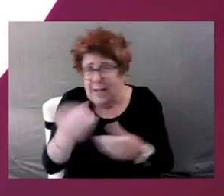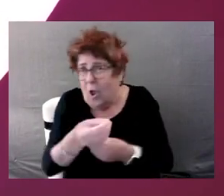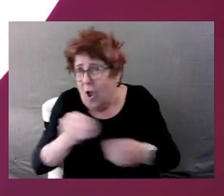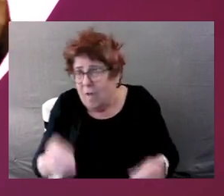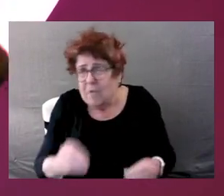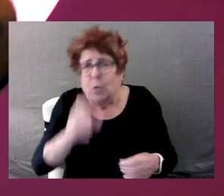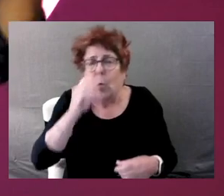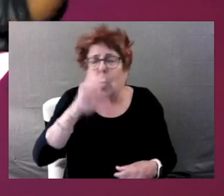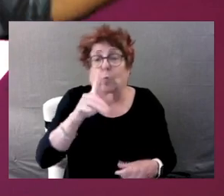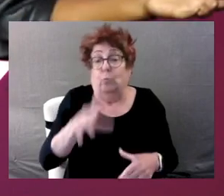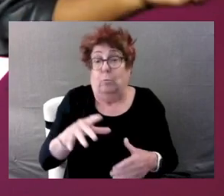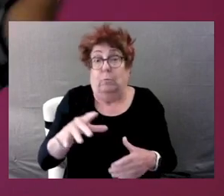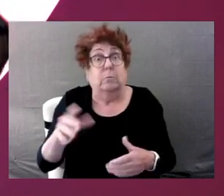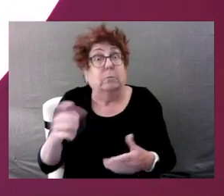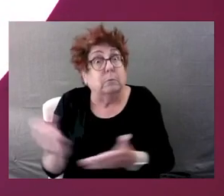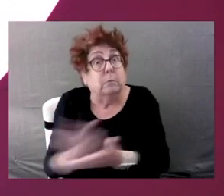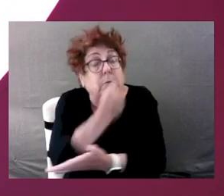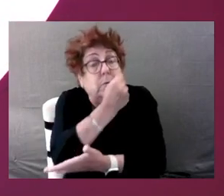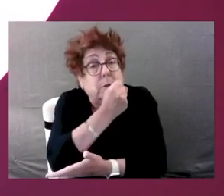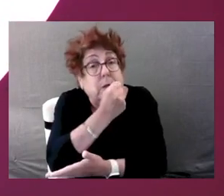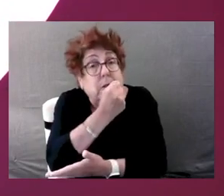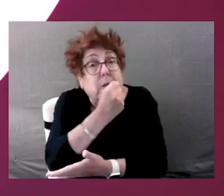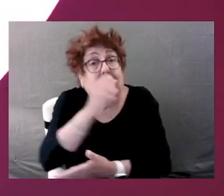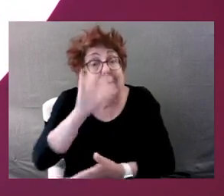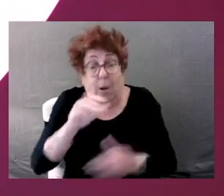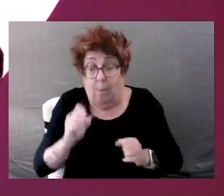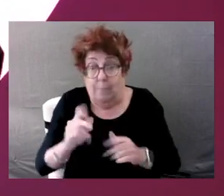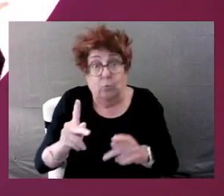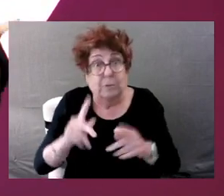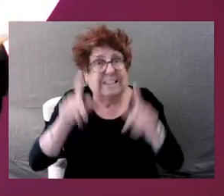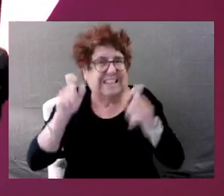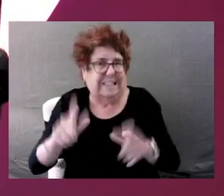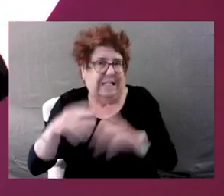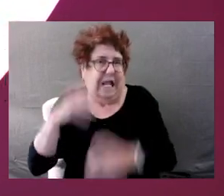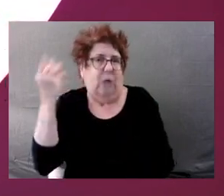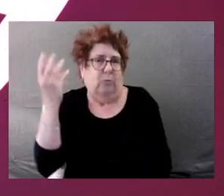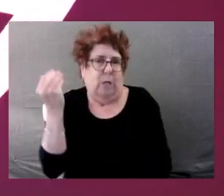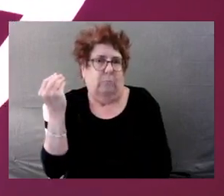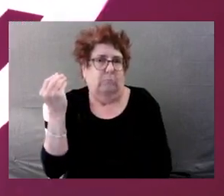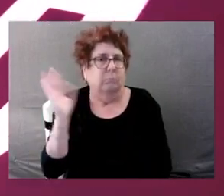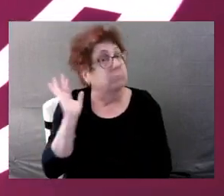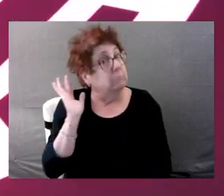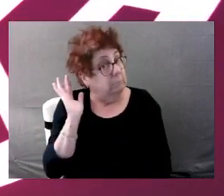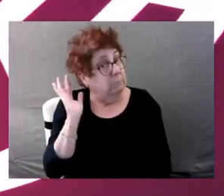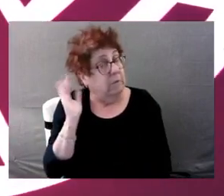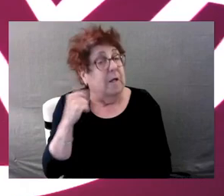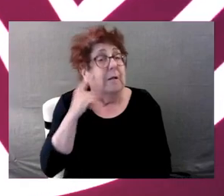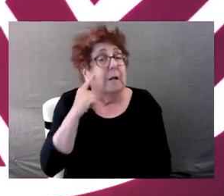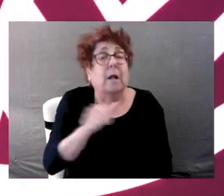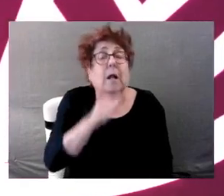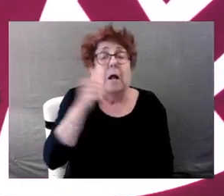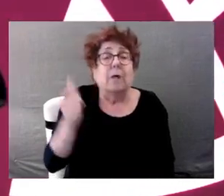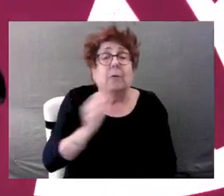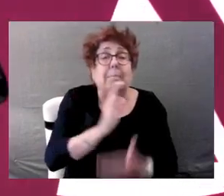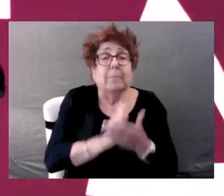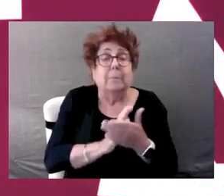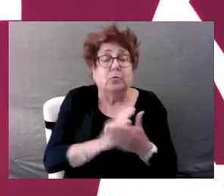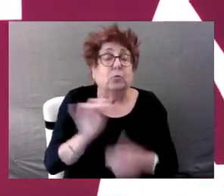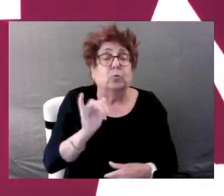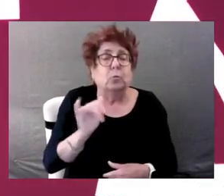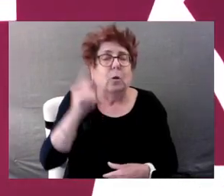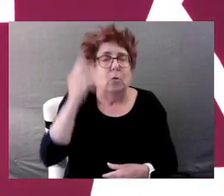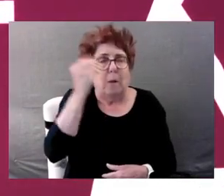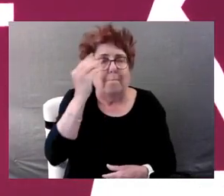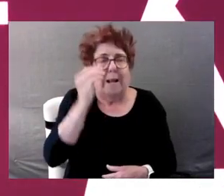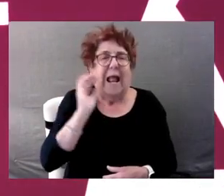the opportunity to be able to test it outside of that? I think the other piece, too, that when we thought about our vision and our